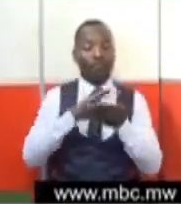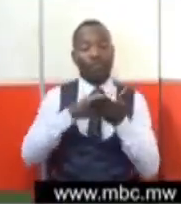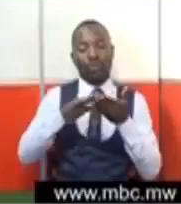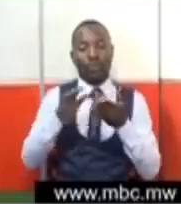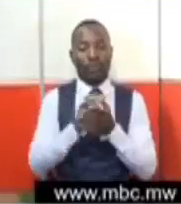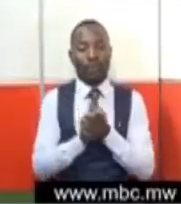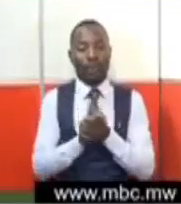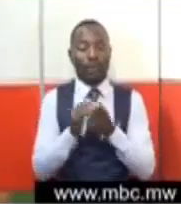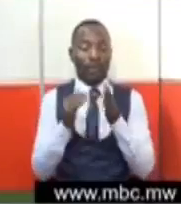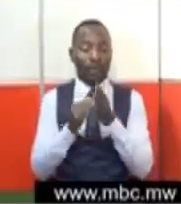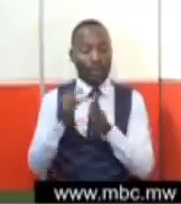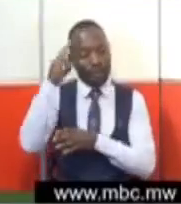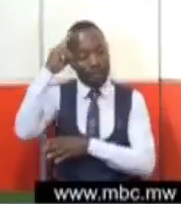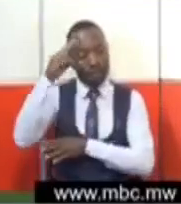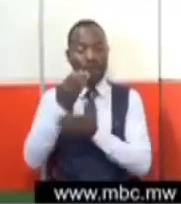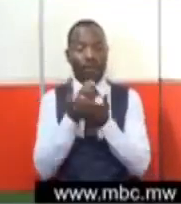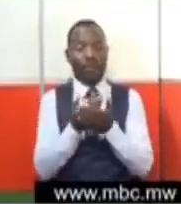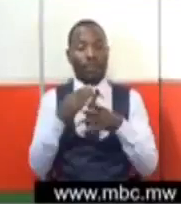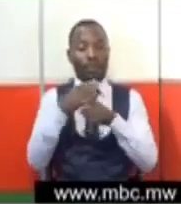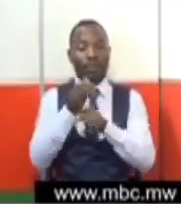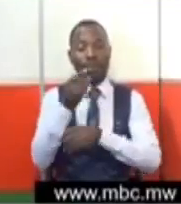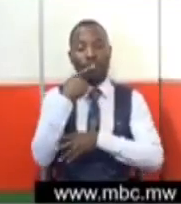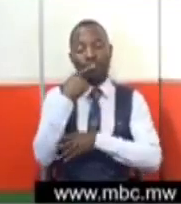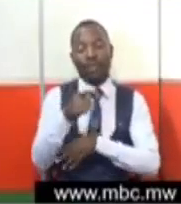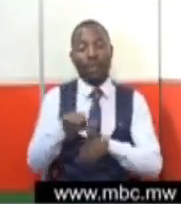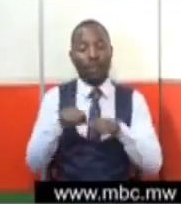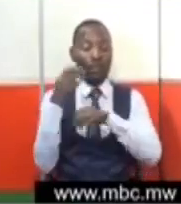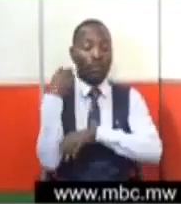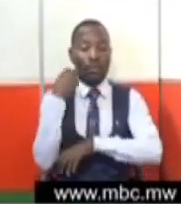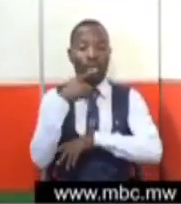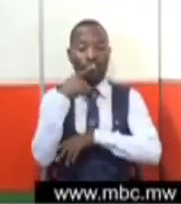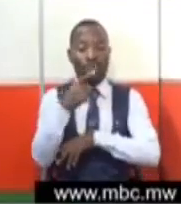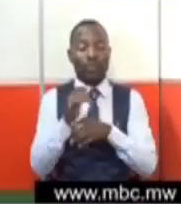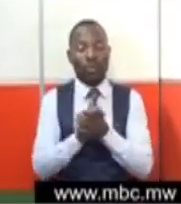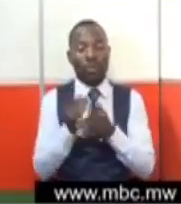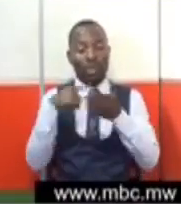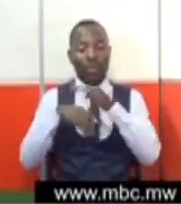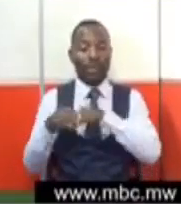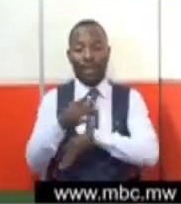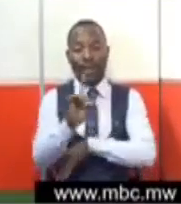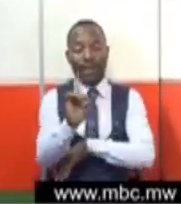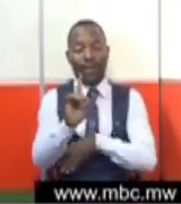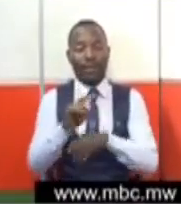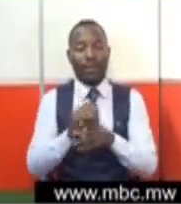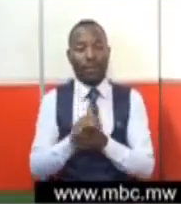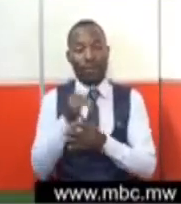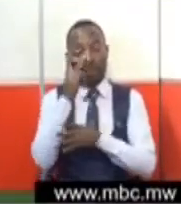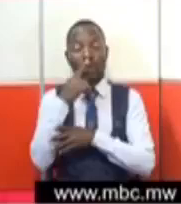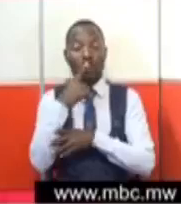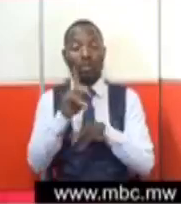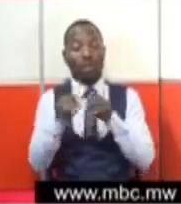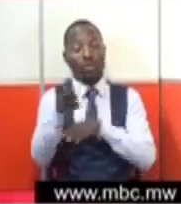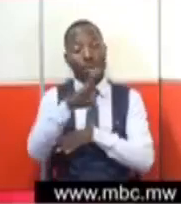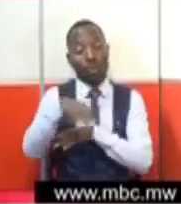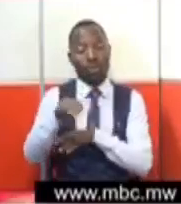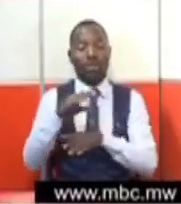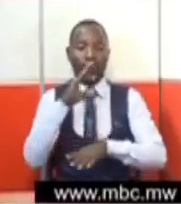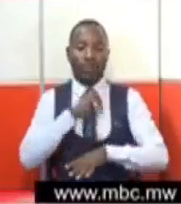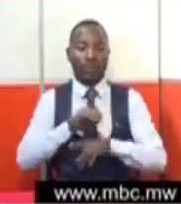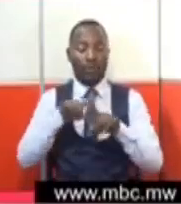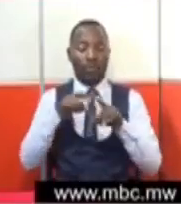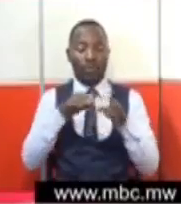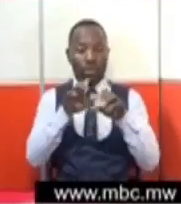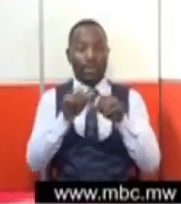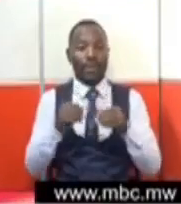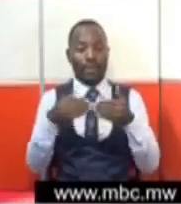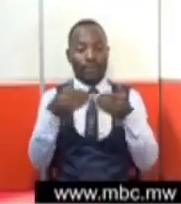The Malawi leader also urged NEF and government officials not to politicize the loans by ensuring everyone benefits regardless